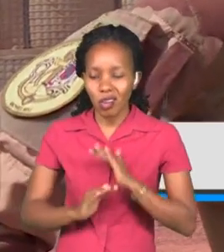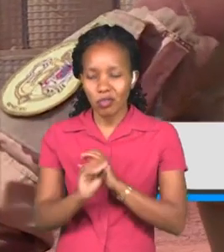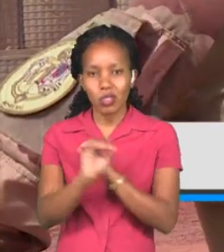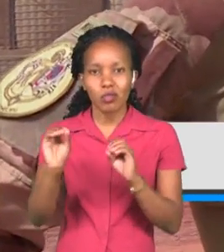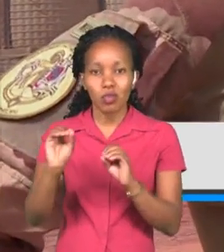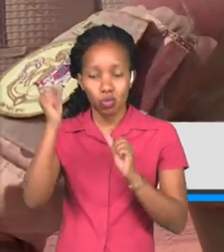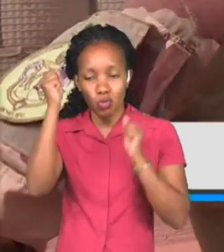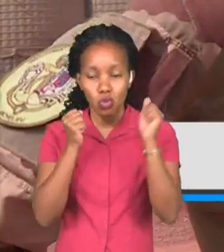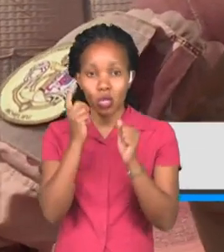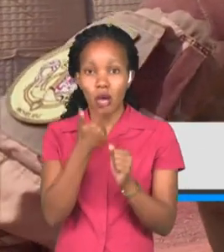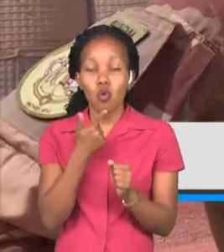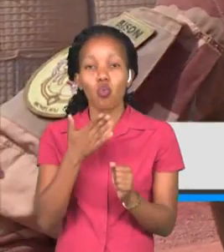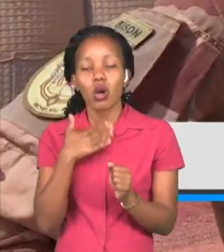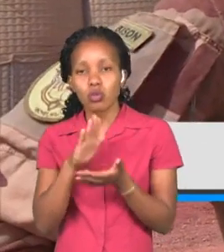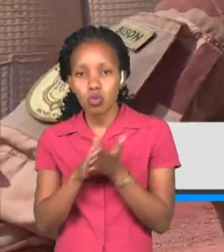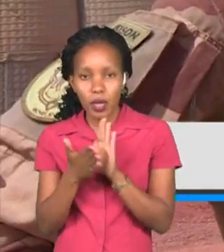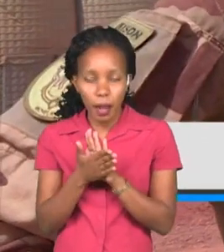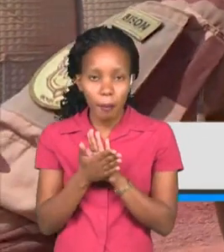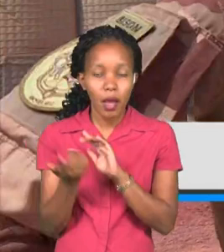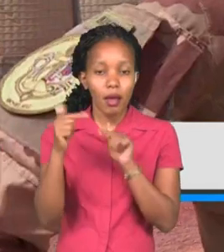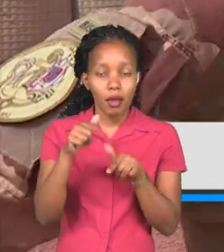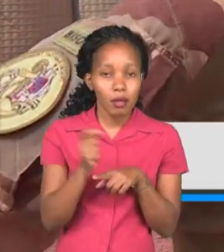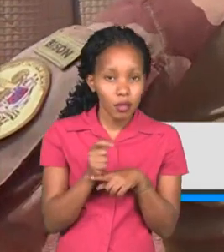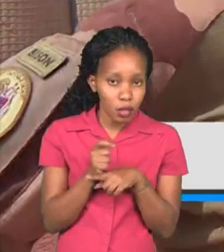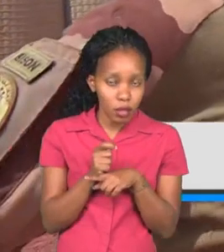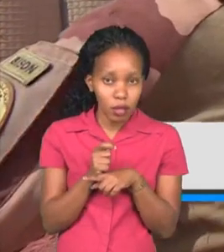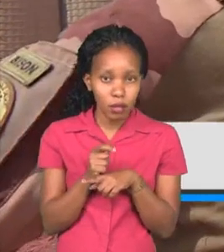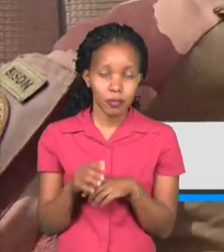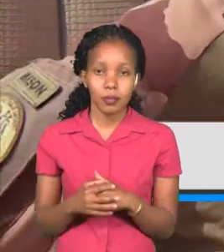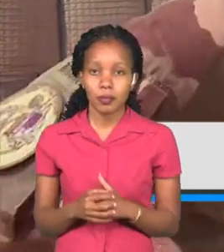hardy soldiers who like to be on the ground.